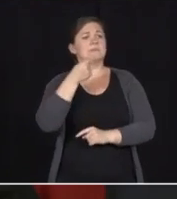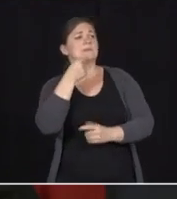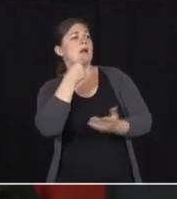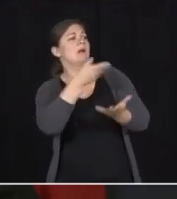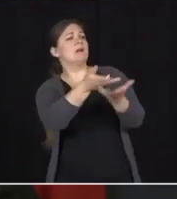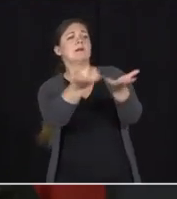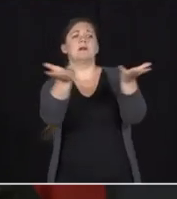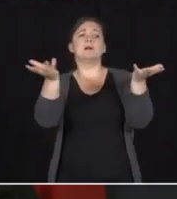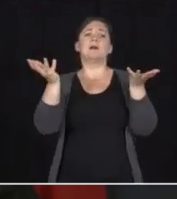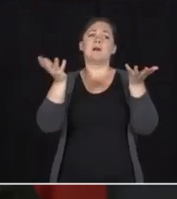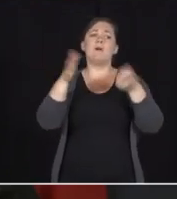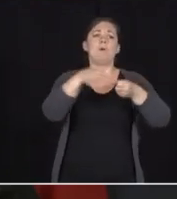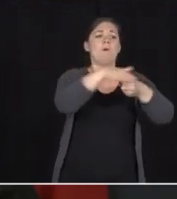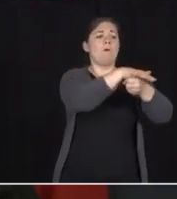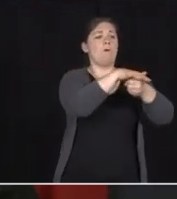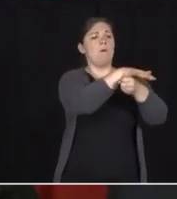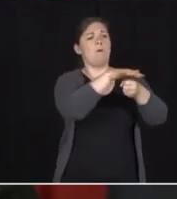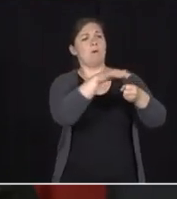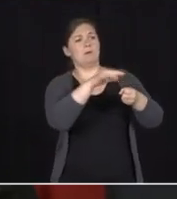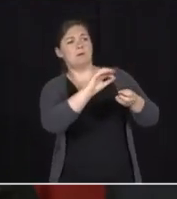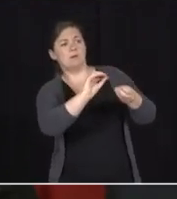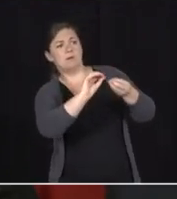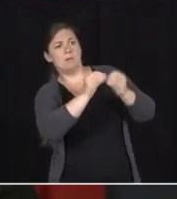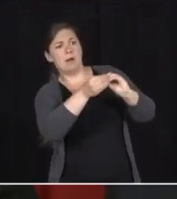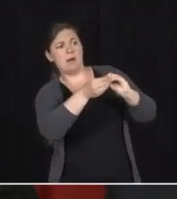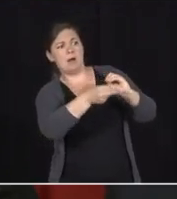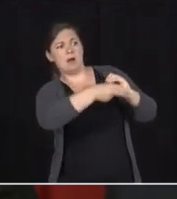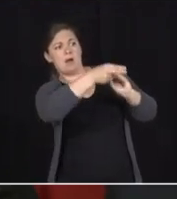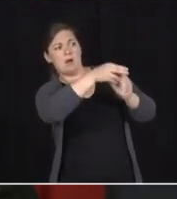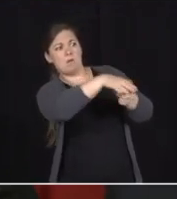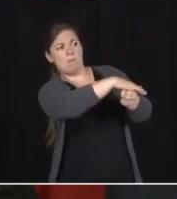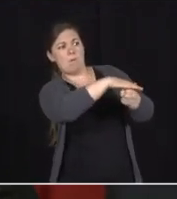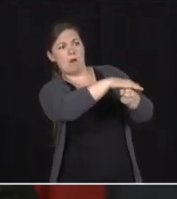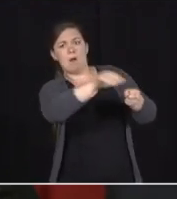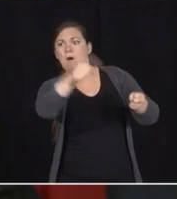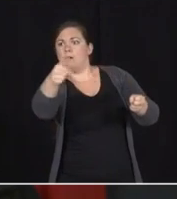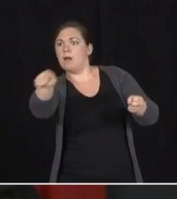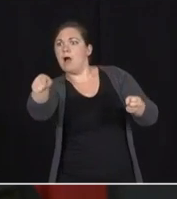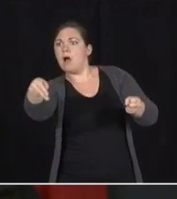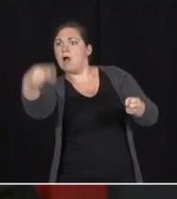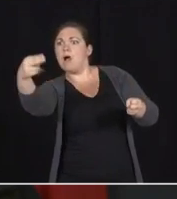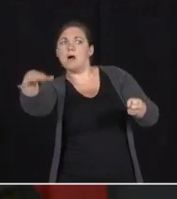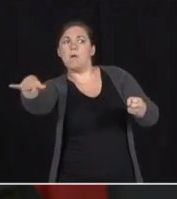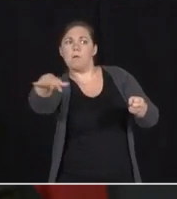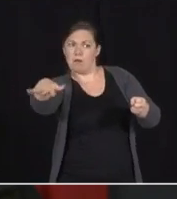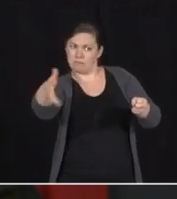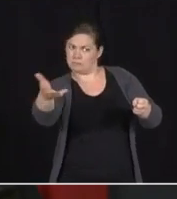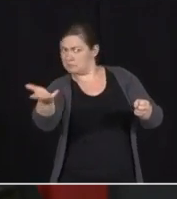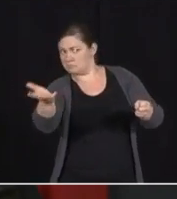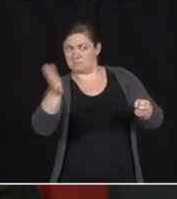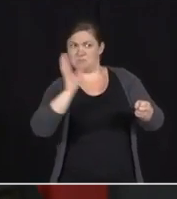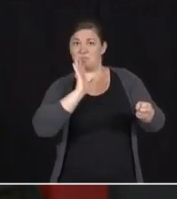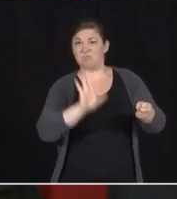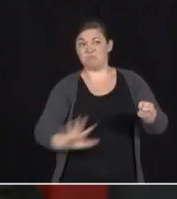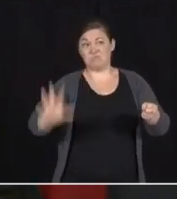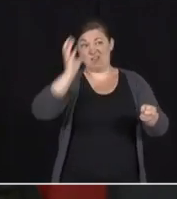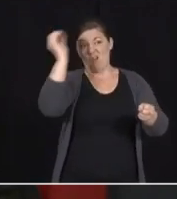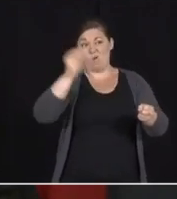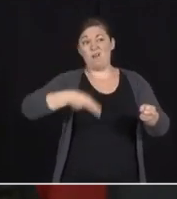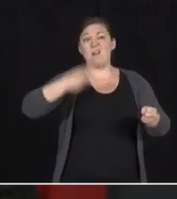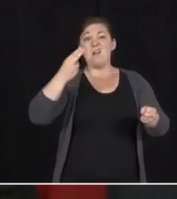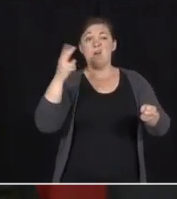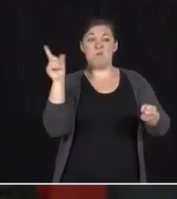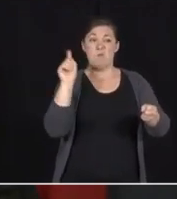seen in the daily numbers reports that a lot of the cases in the province are in the GTA. Are you looking to target the